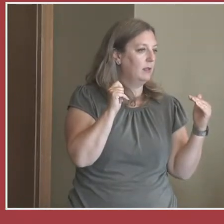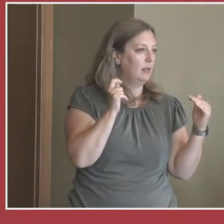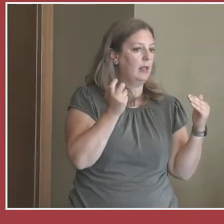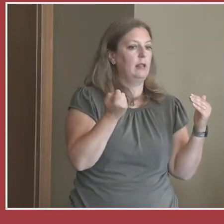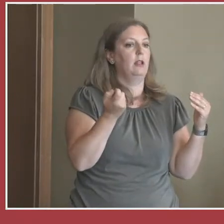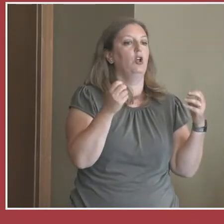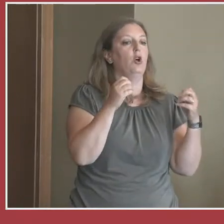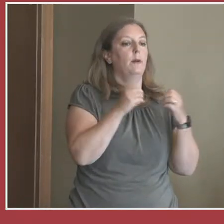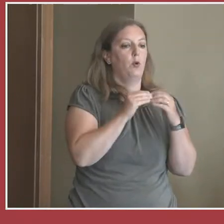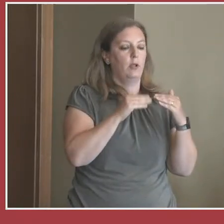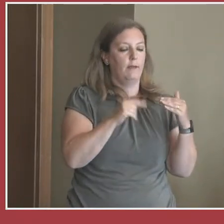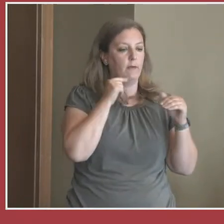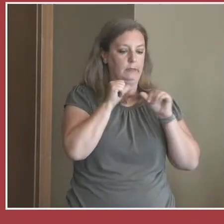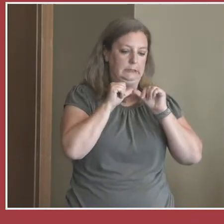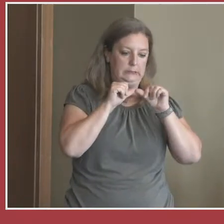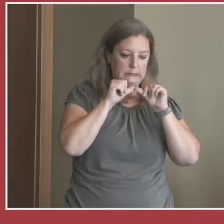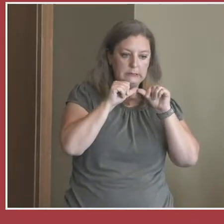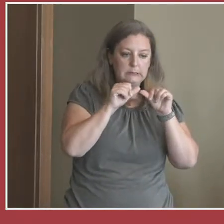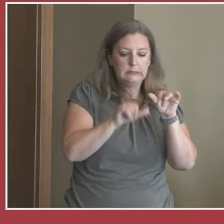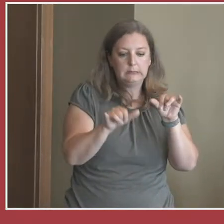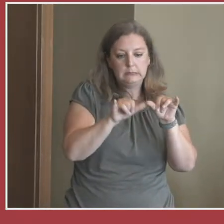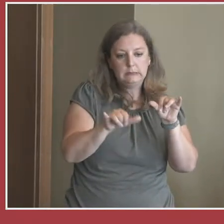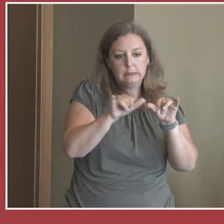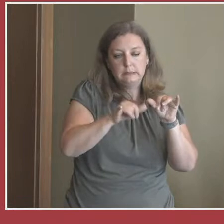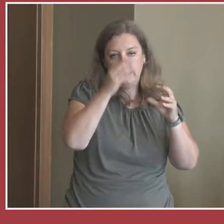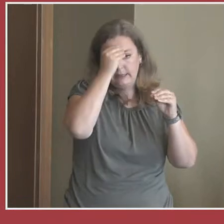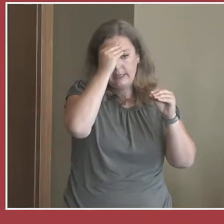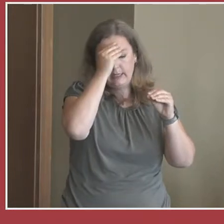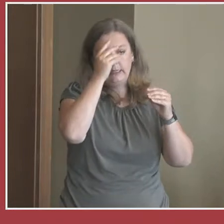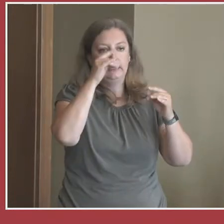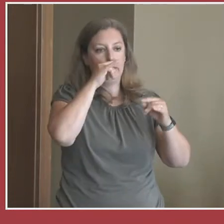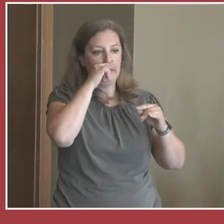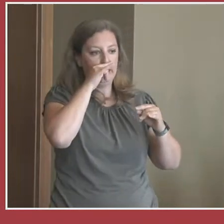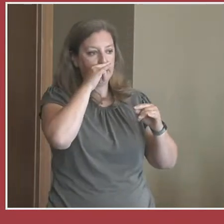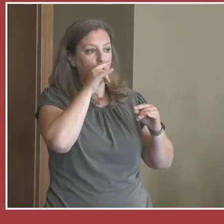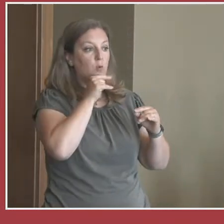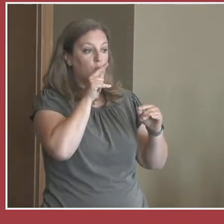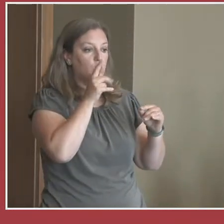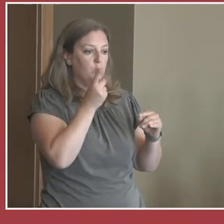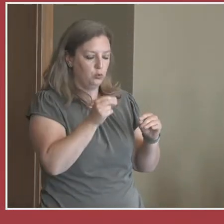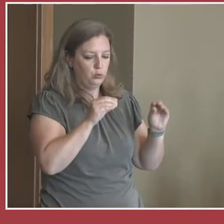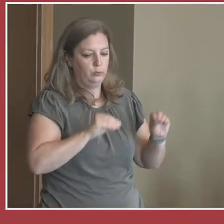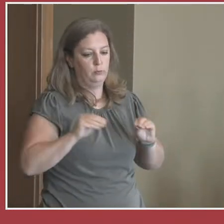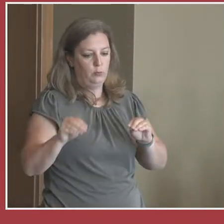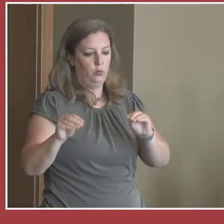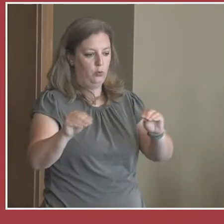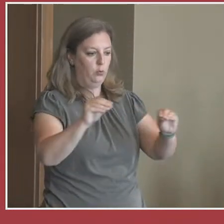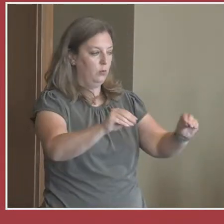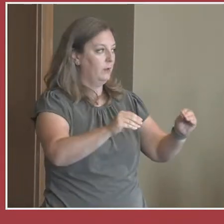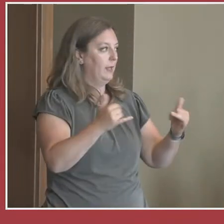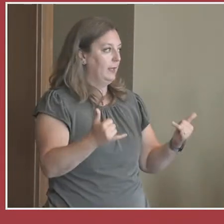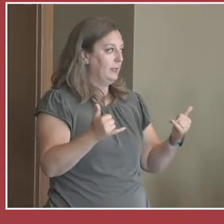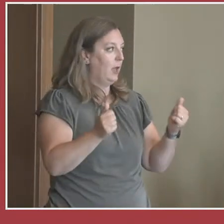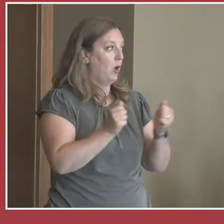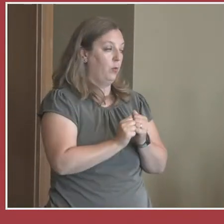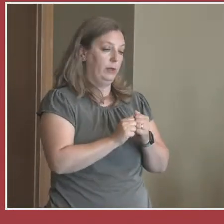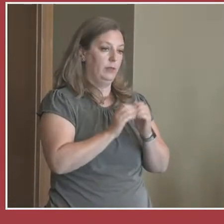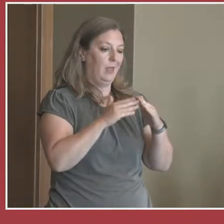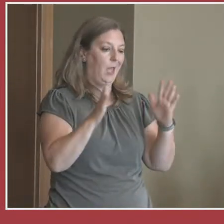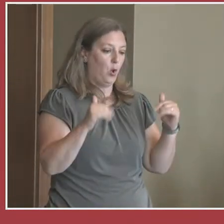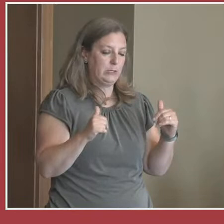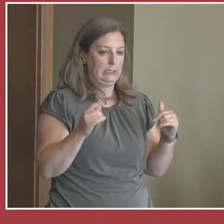of consistency and thinking of our kids who do move around, especially now with the whole housing